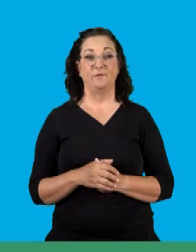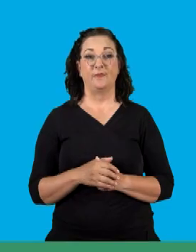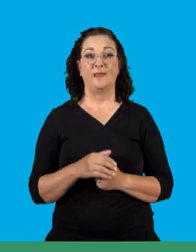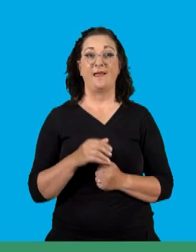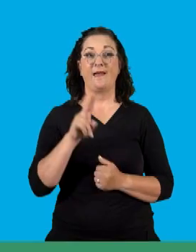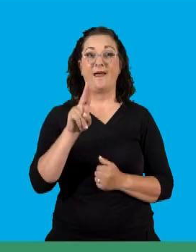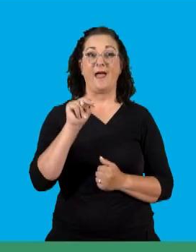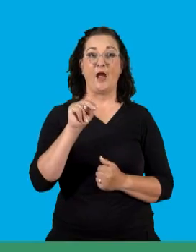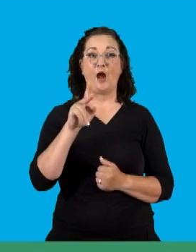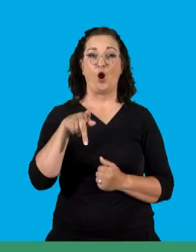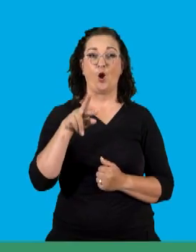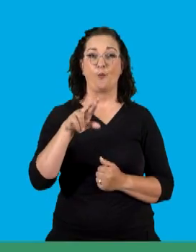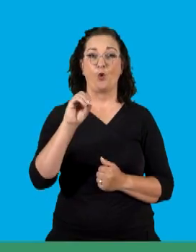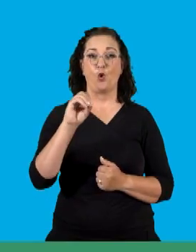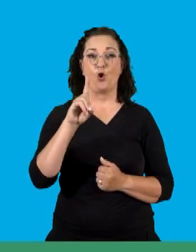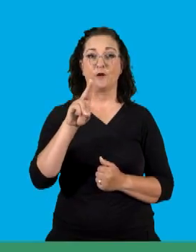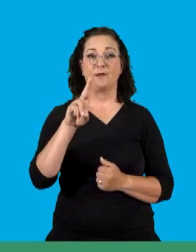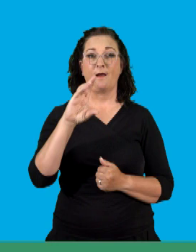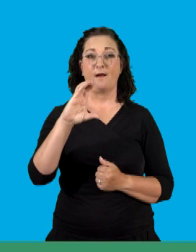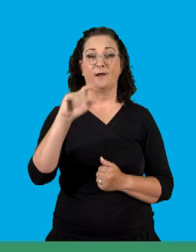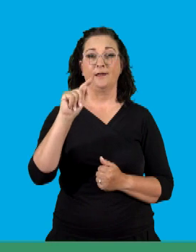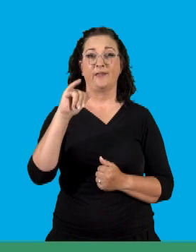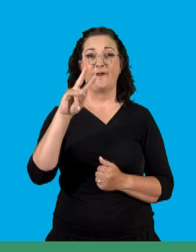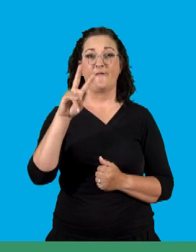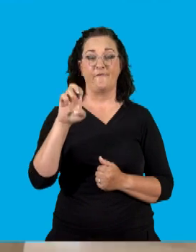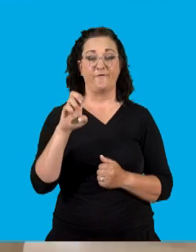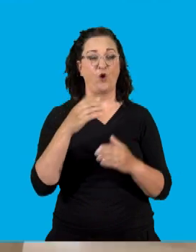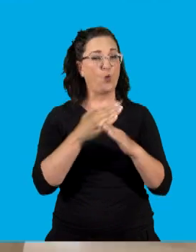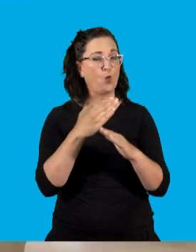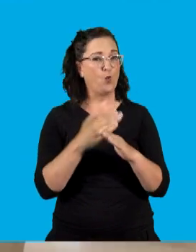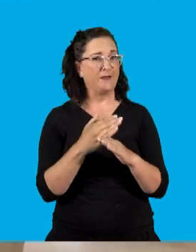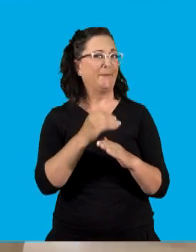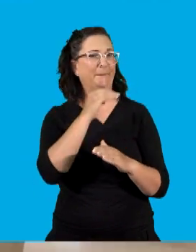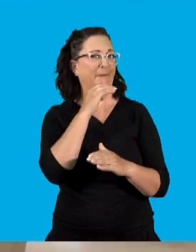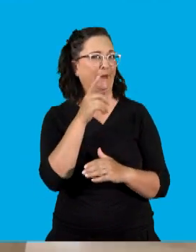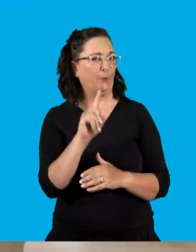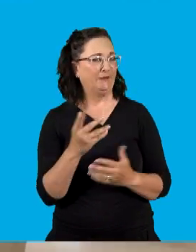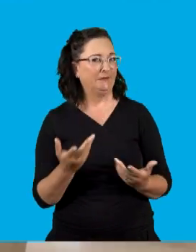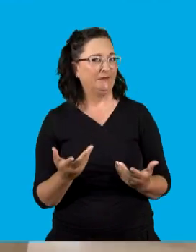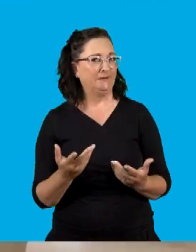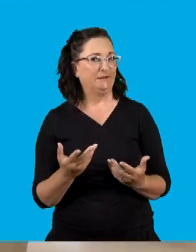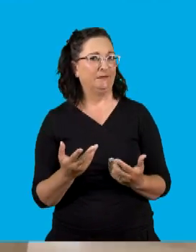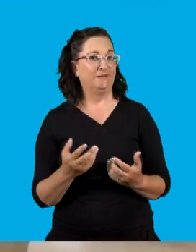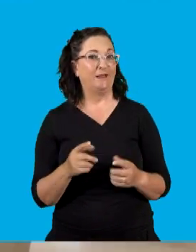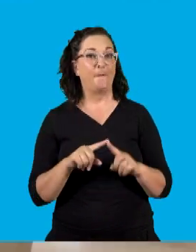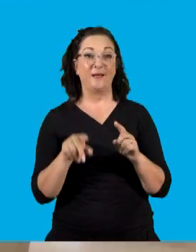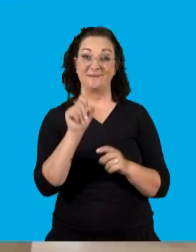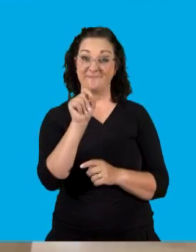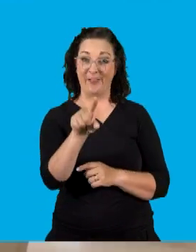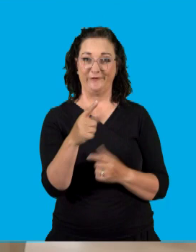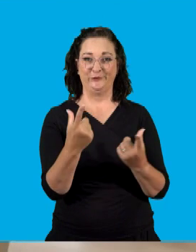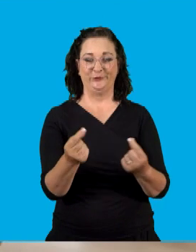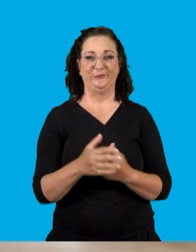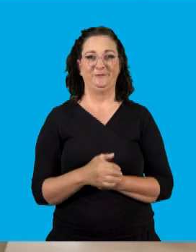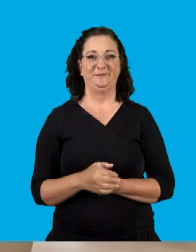Give the meaning of unproductive workforce. So this is the challenge that you would have to do on your